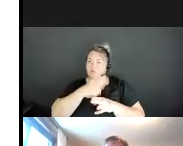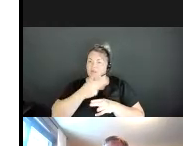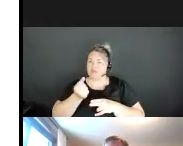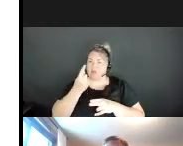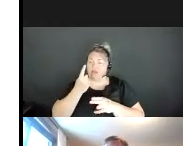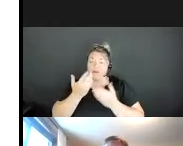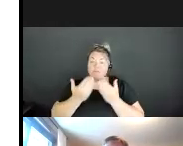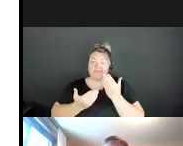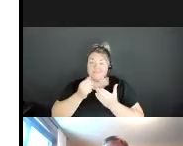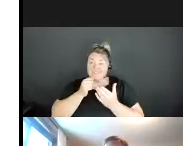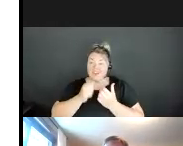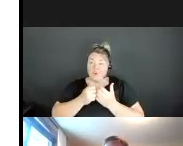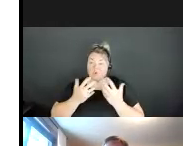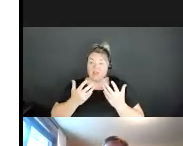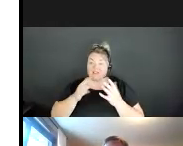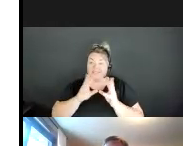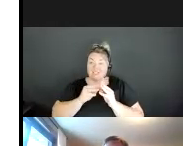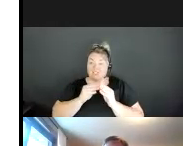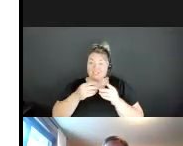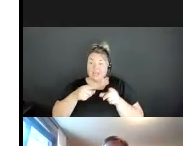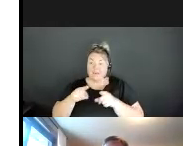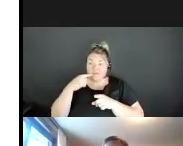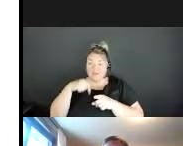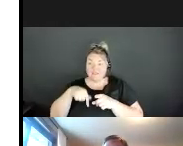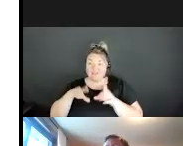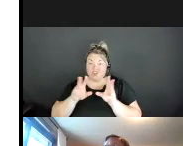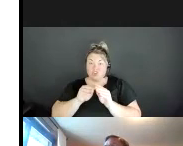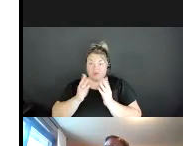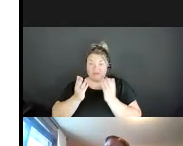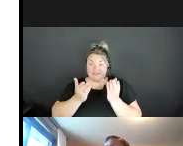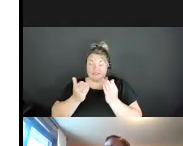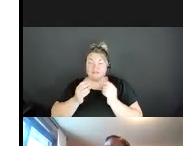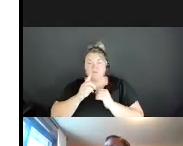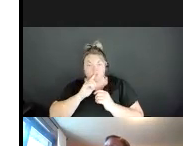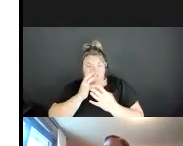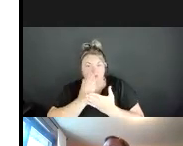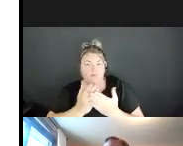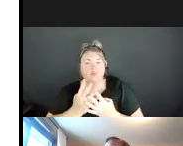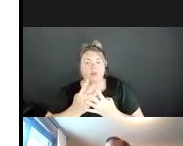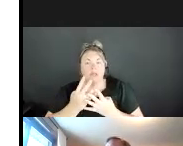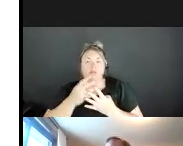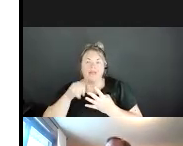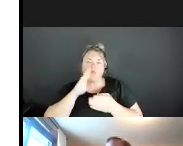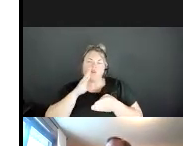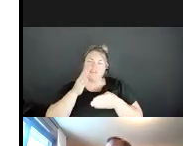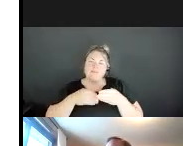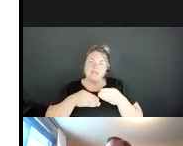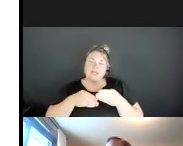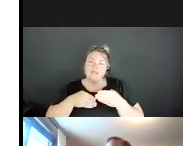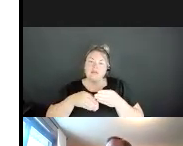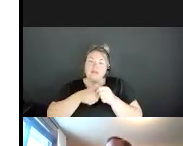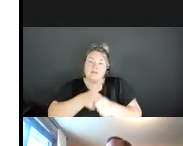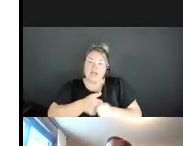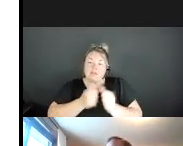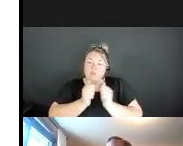not be a whole lot of sessions happening for this service. There is screening, and that shall be completed in compliance